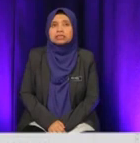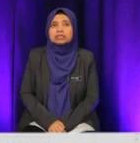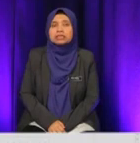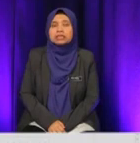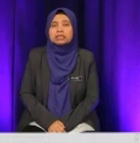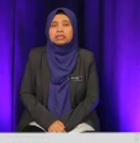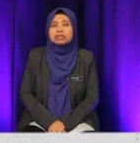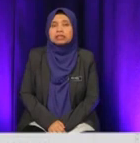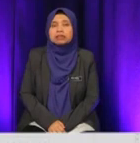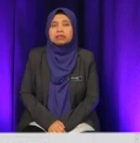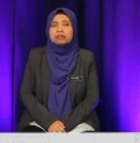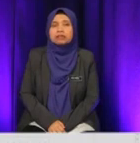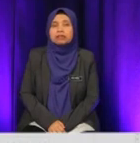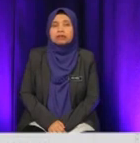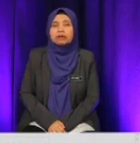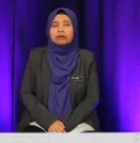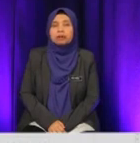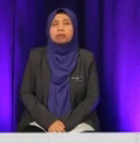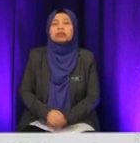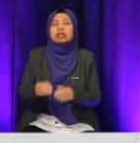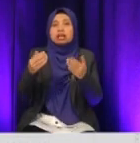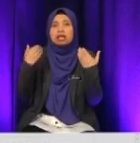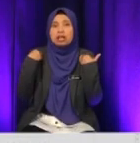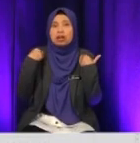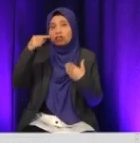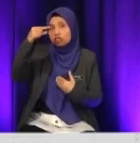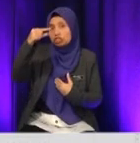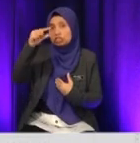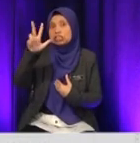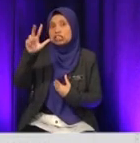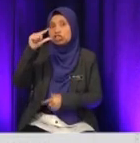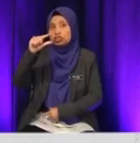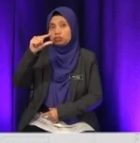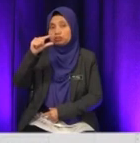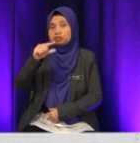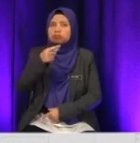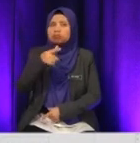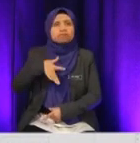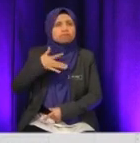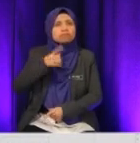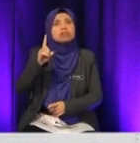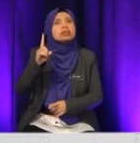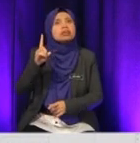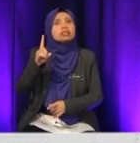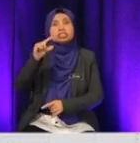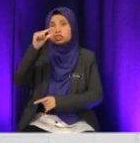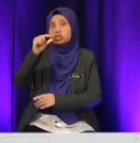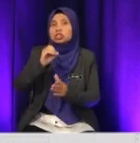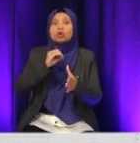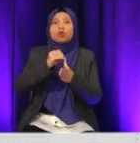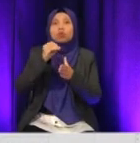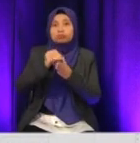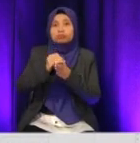I think she hears us. Yes. All right, so we have 3G here. Okay. What do you think, Tivya? Is it suitable painting for group volunteers? Painting a youth